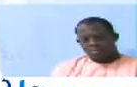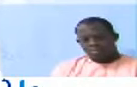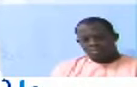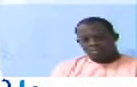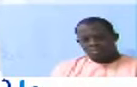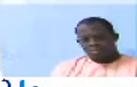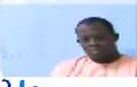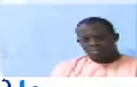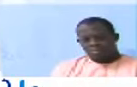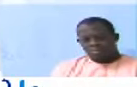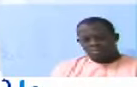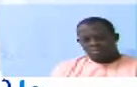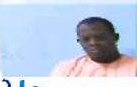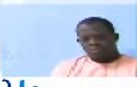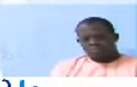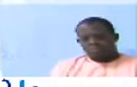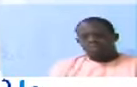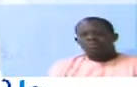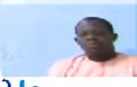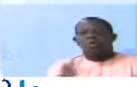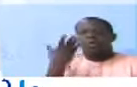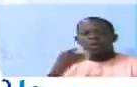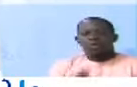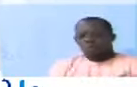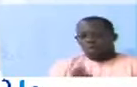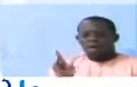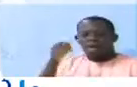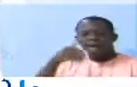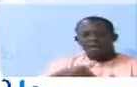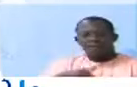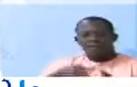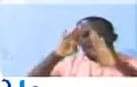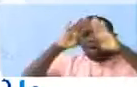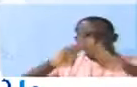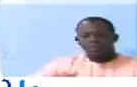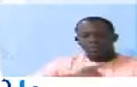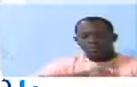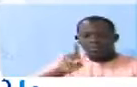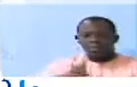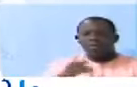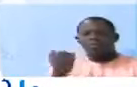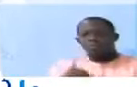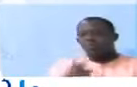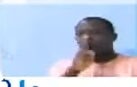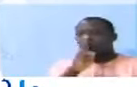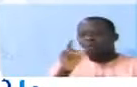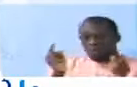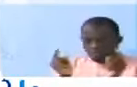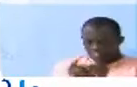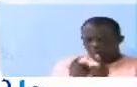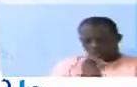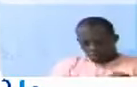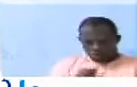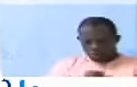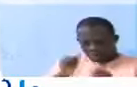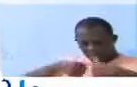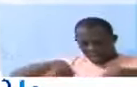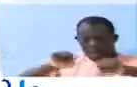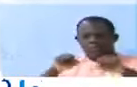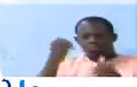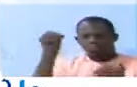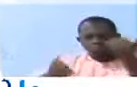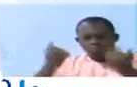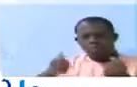demonstration otin lafta minna. So when we arrived there, the people who came out to meet us around the vehicle, somewhere behind